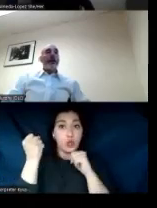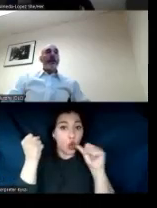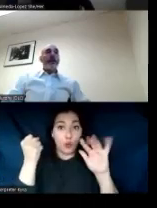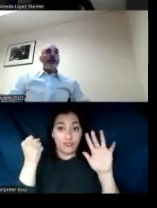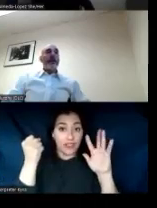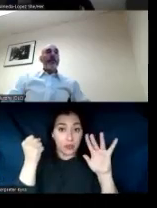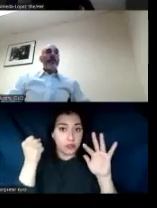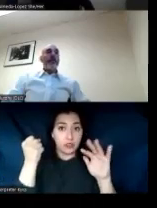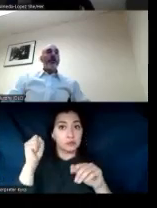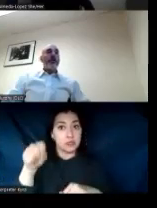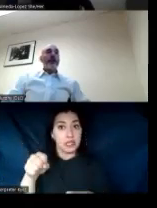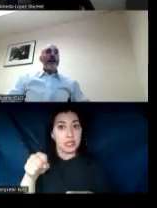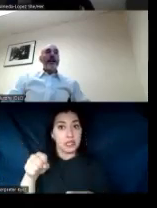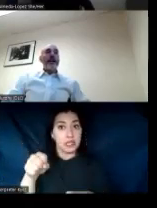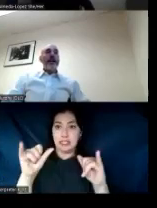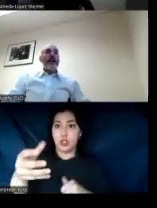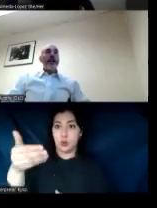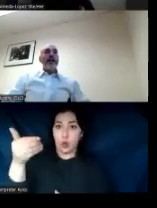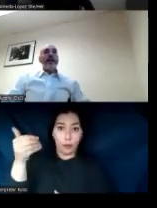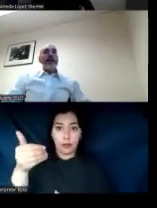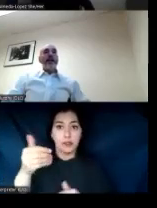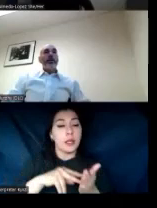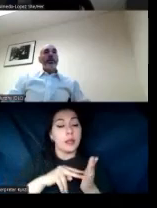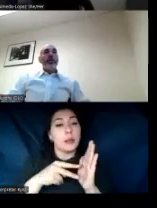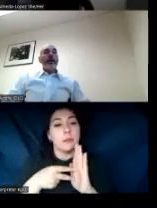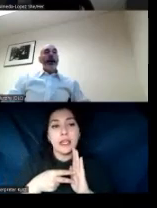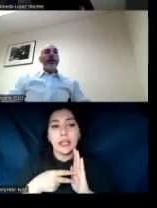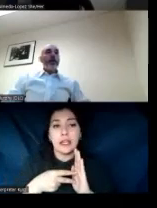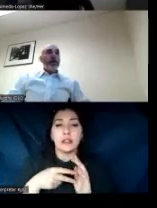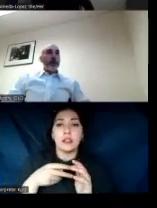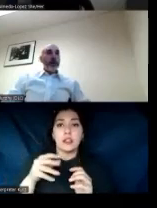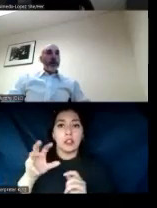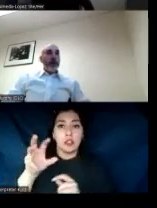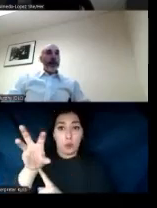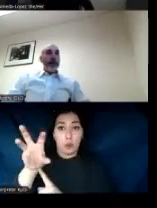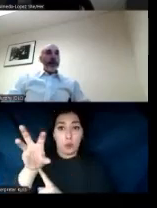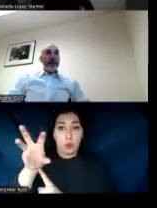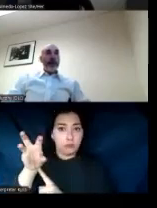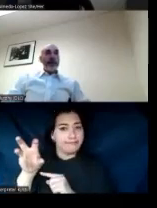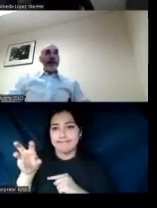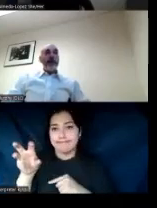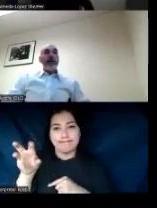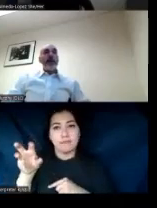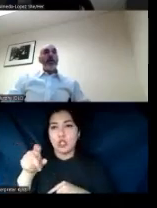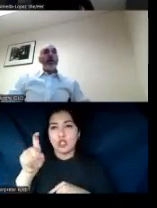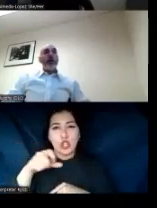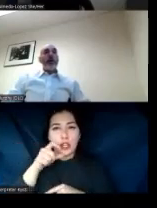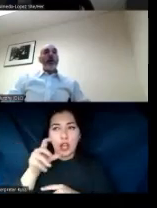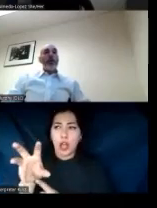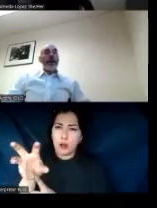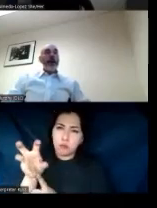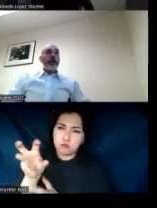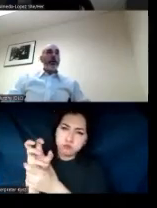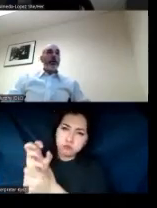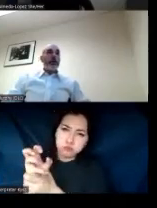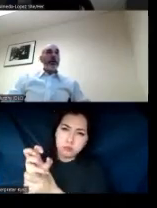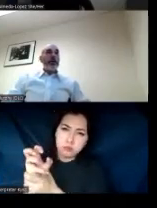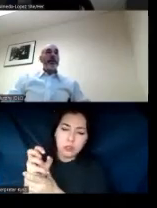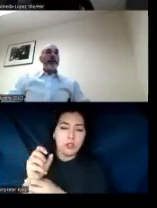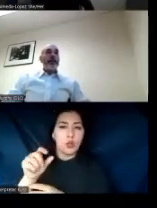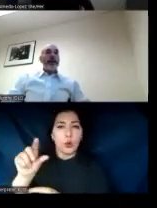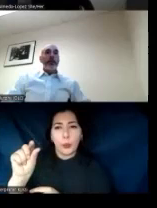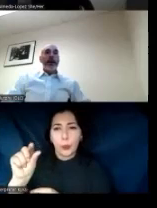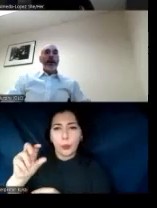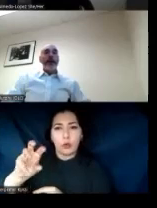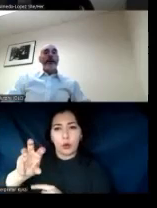other words, a person should not need to grasp a door handle tightly or pinch or